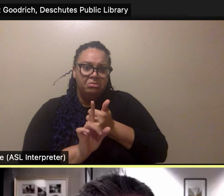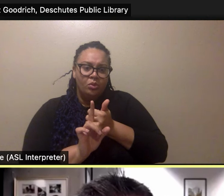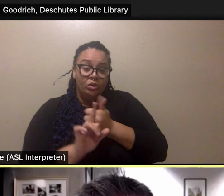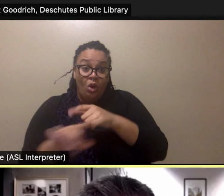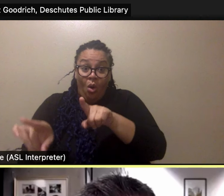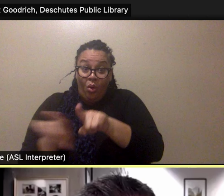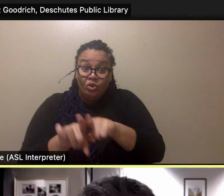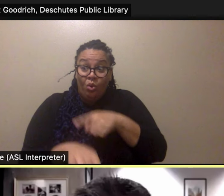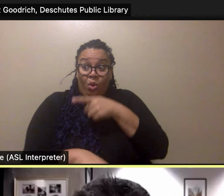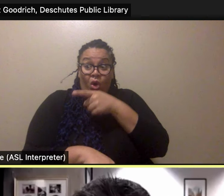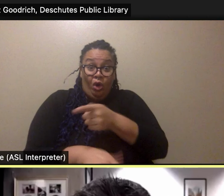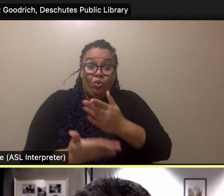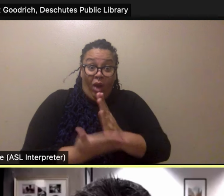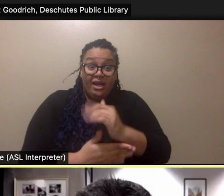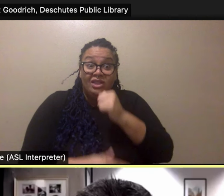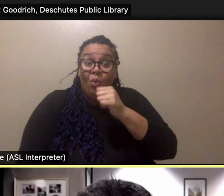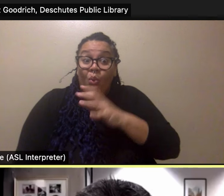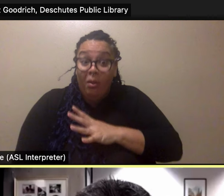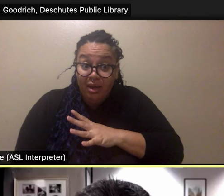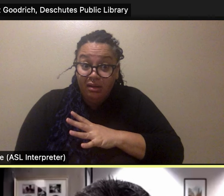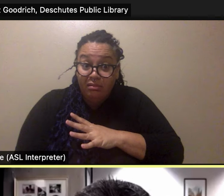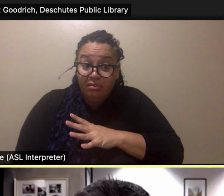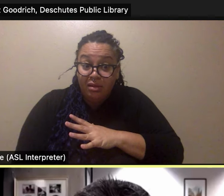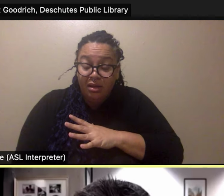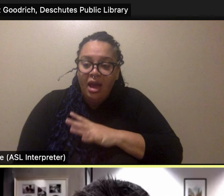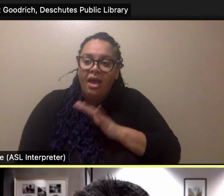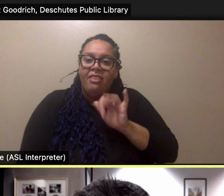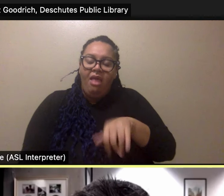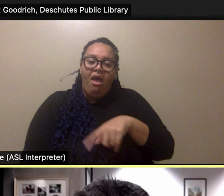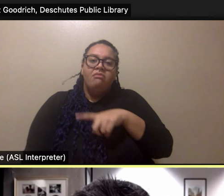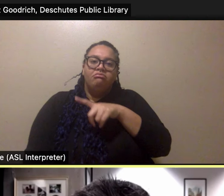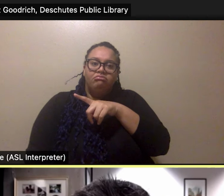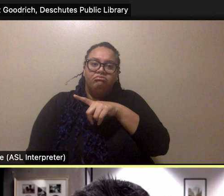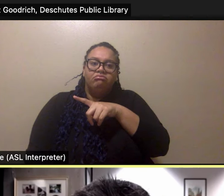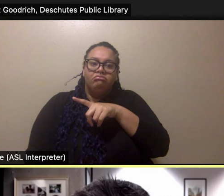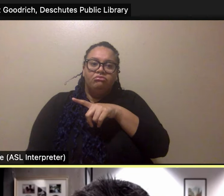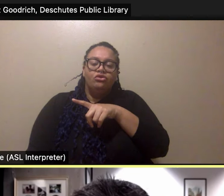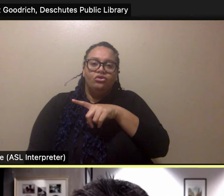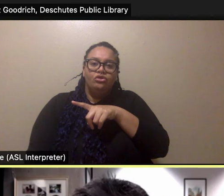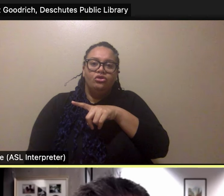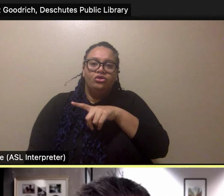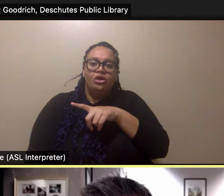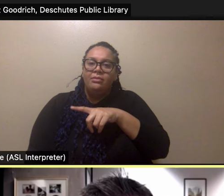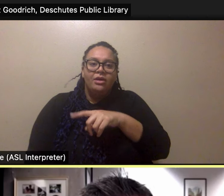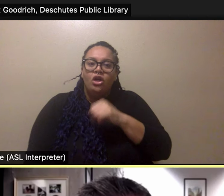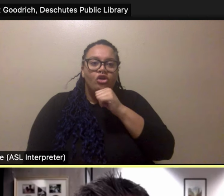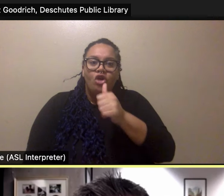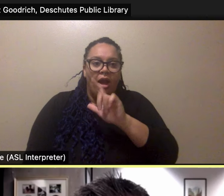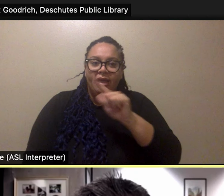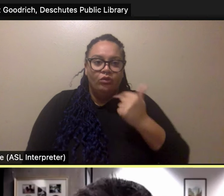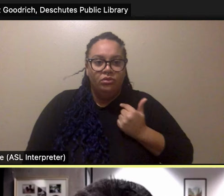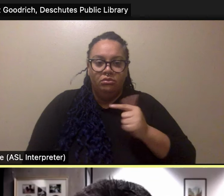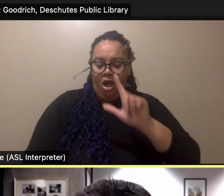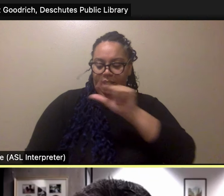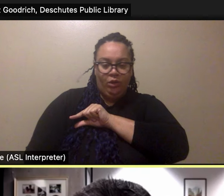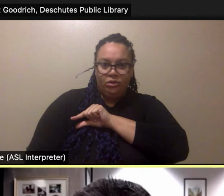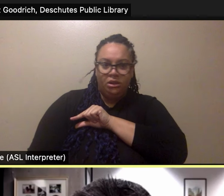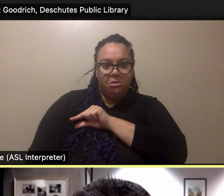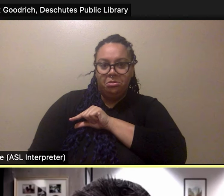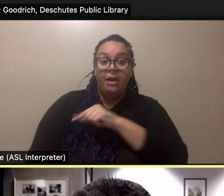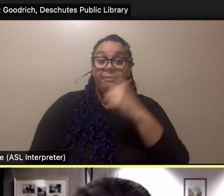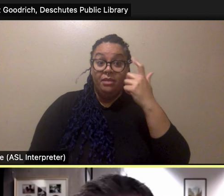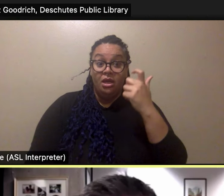her right as a female, and that she should be there should be a not guilty verdict for murder because